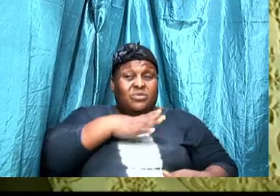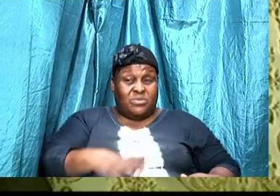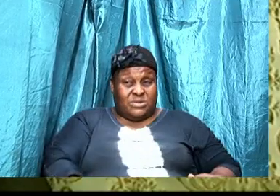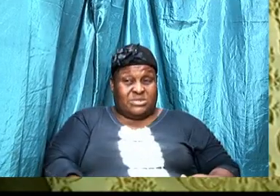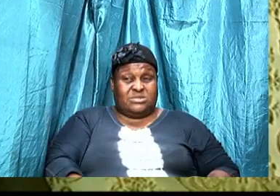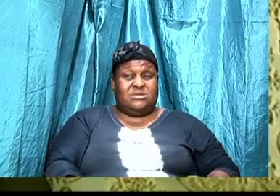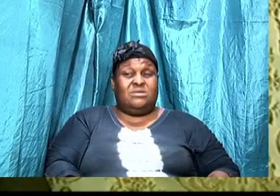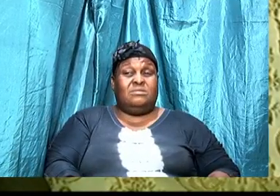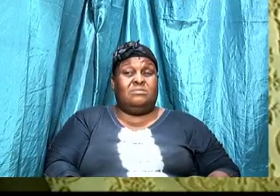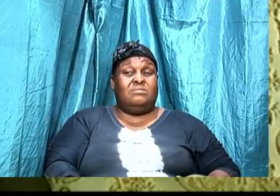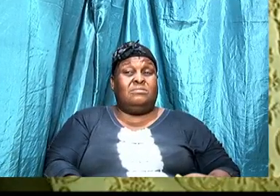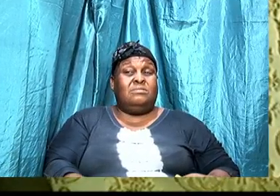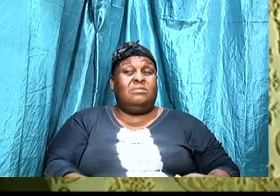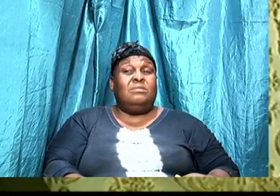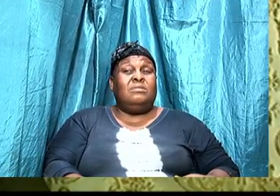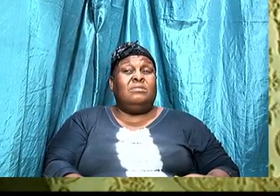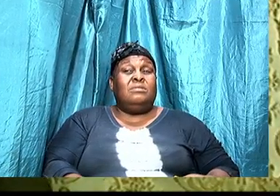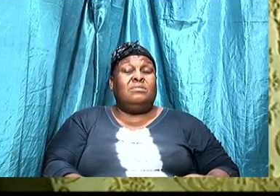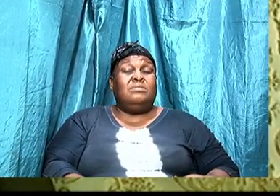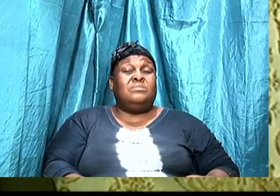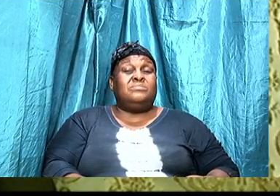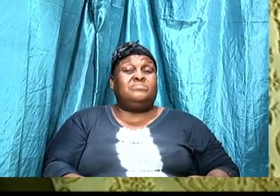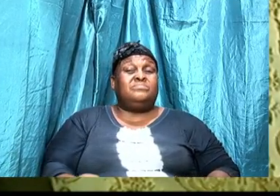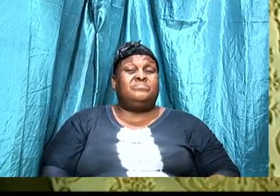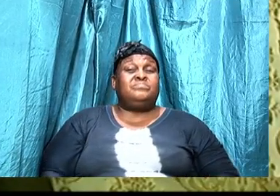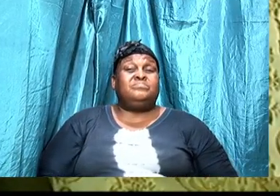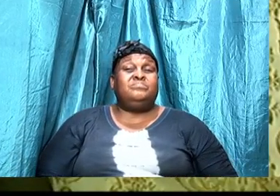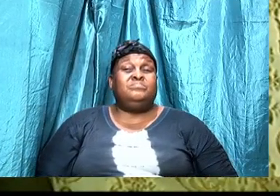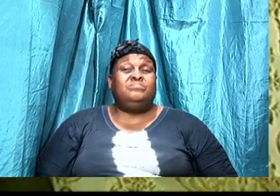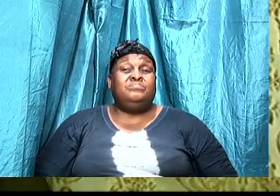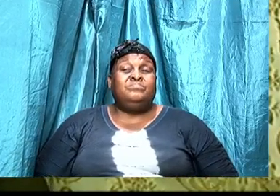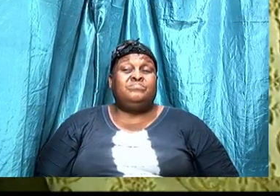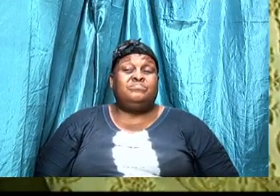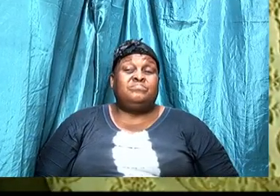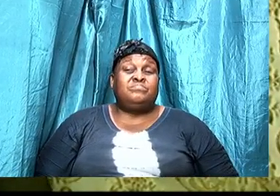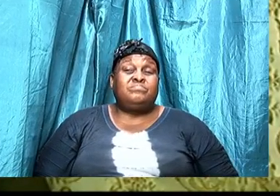as it were, go back to verse,